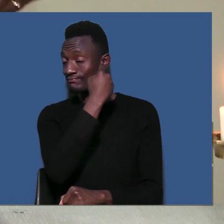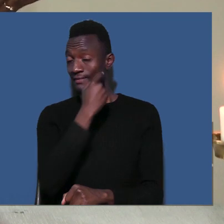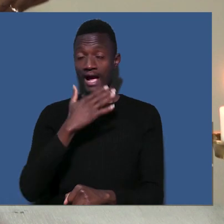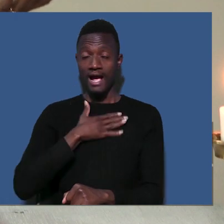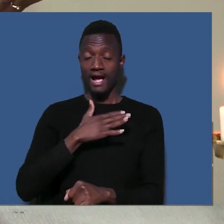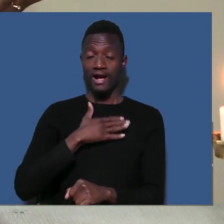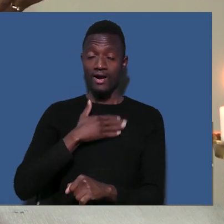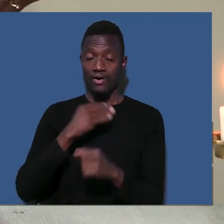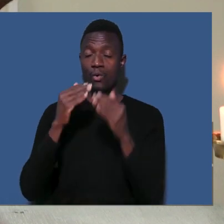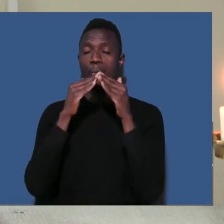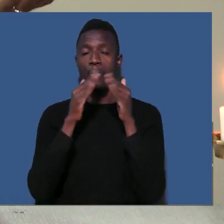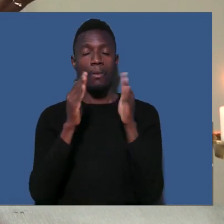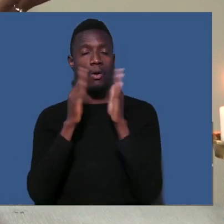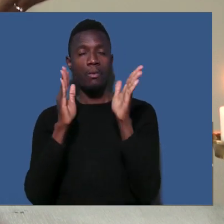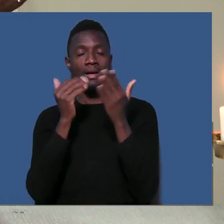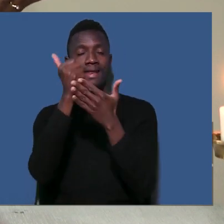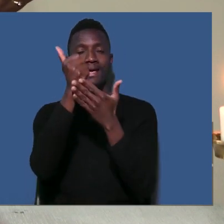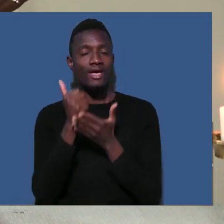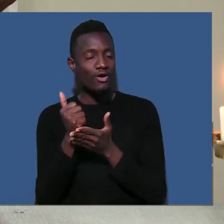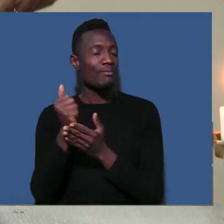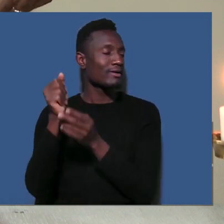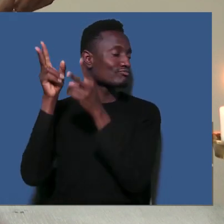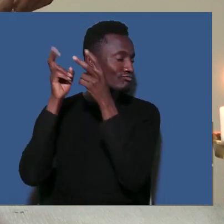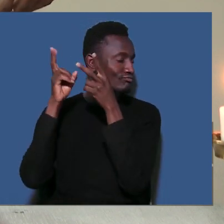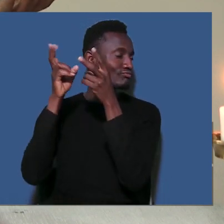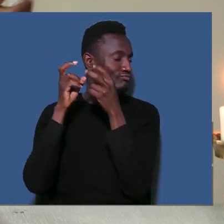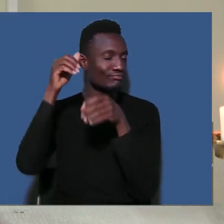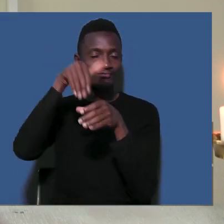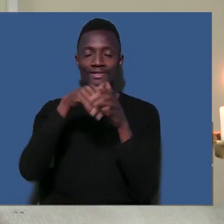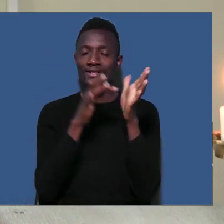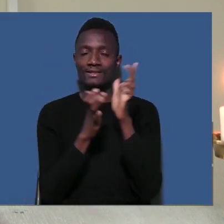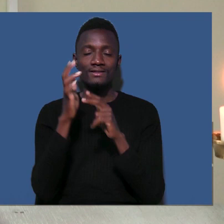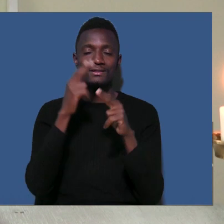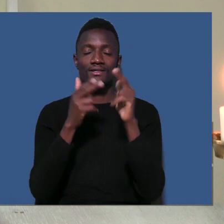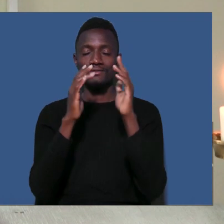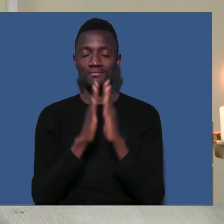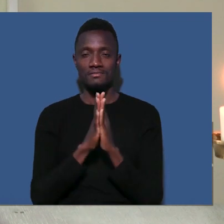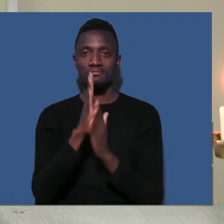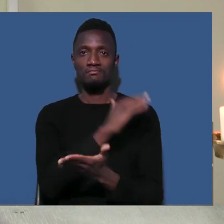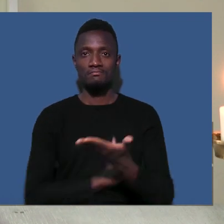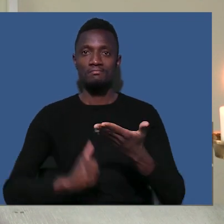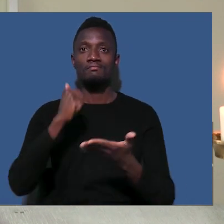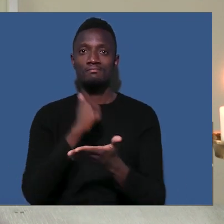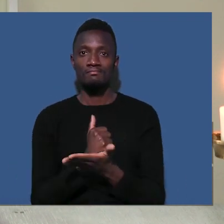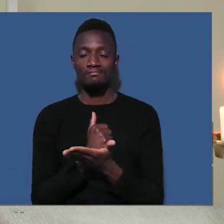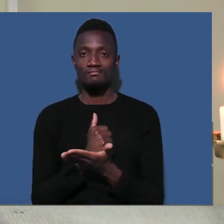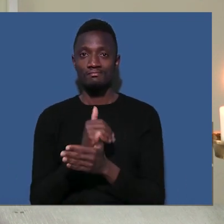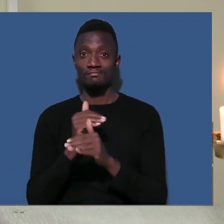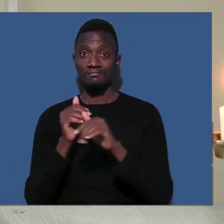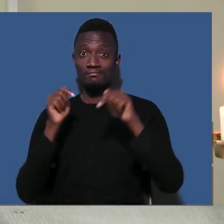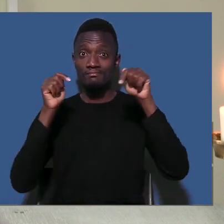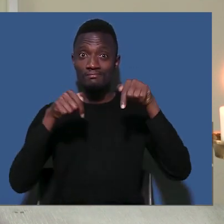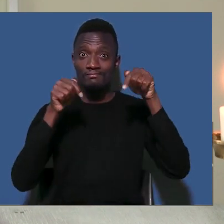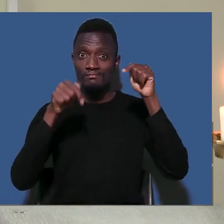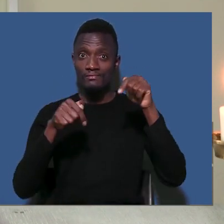your vessel of honor. In Jesus' name we pray. Amen. So today, I'm taking you